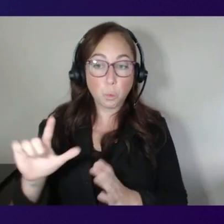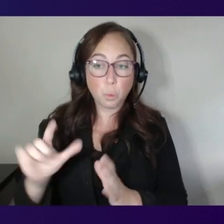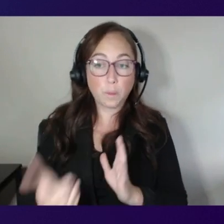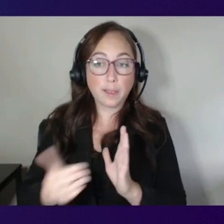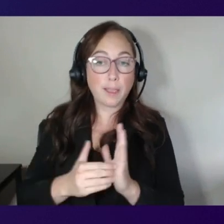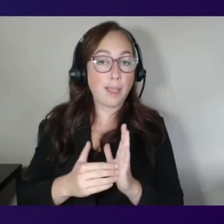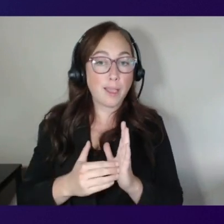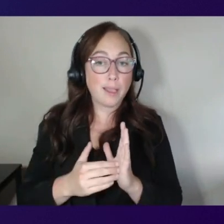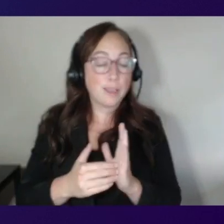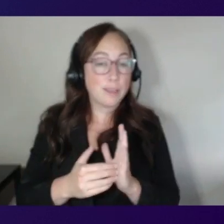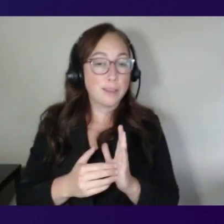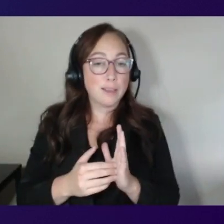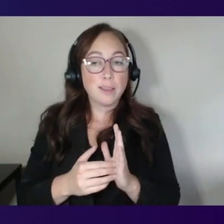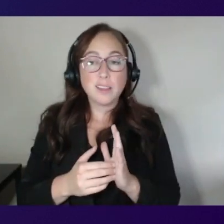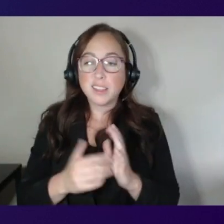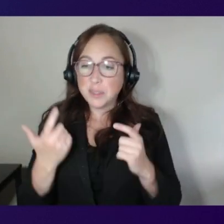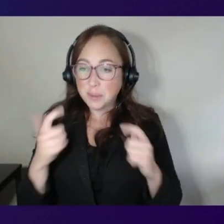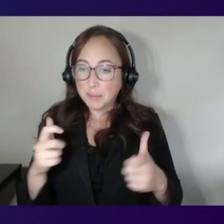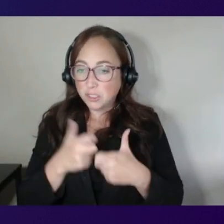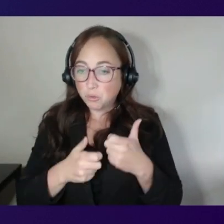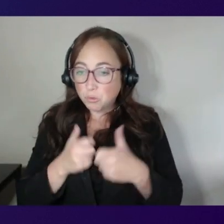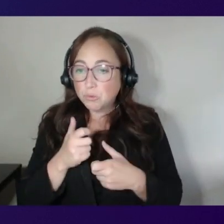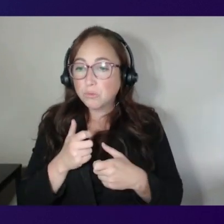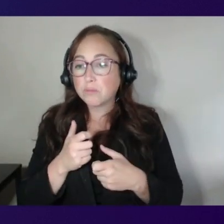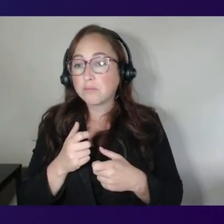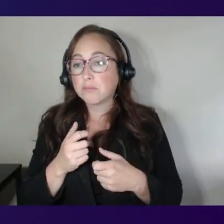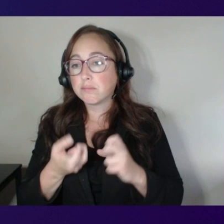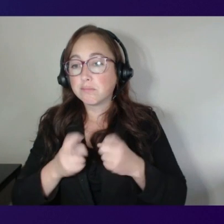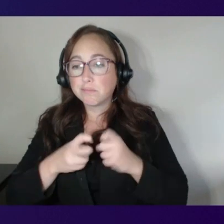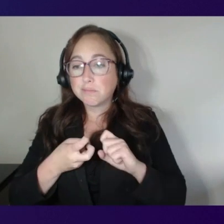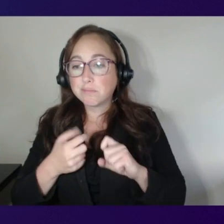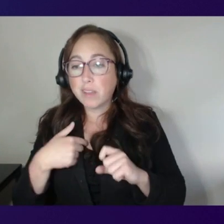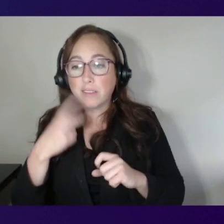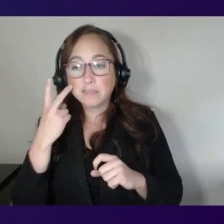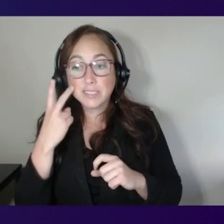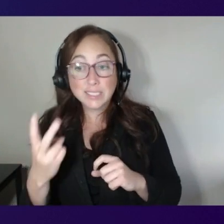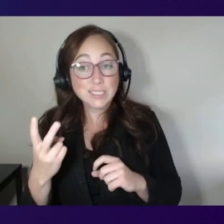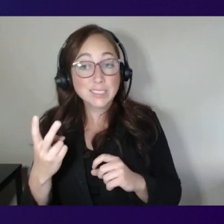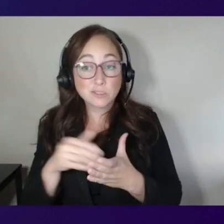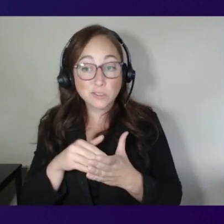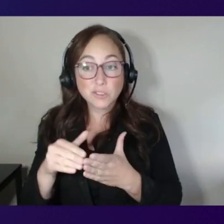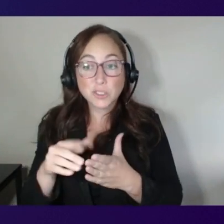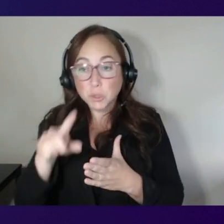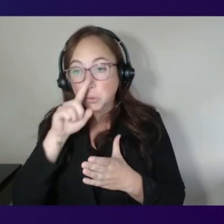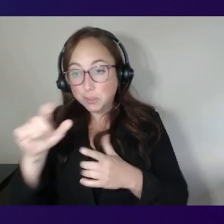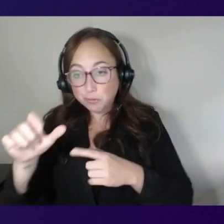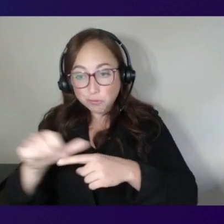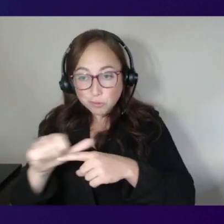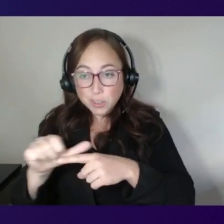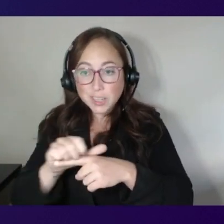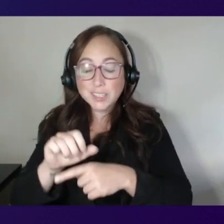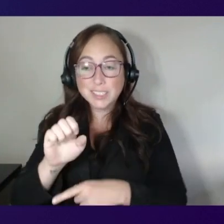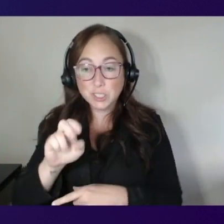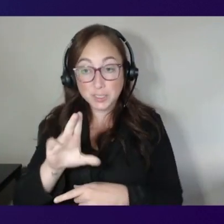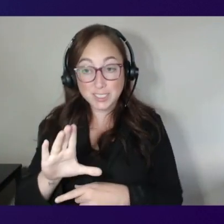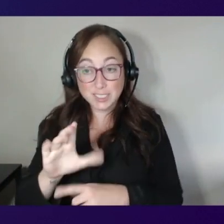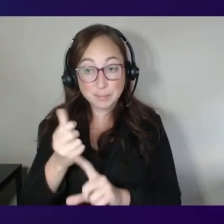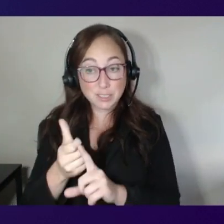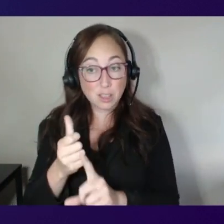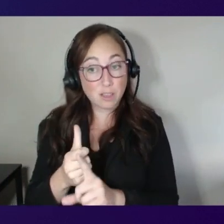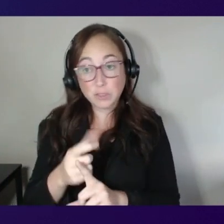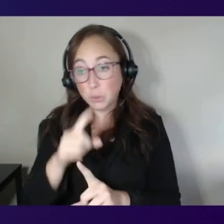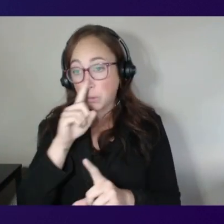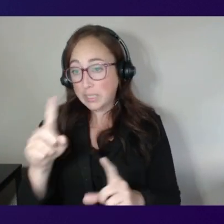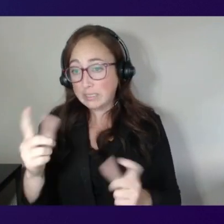One of the biggest issues I've heard from a lot of IT organizations is really training end users even. Right. That's a